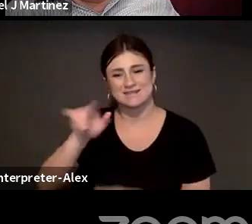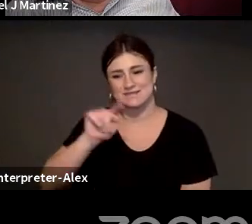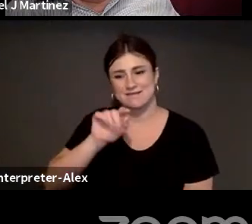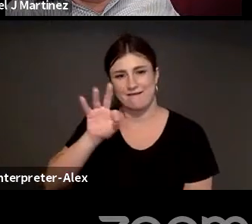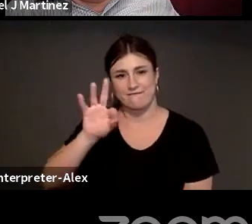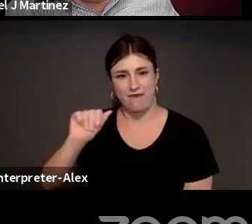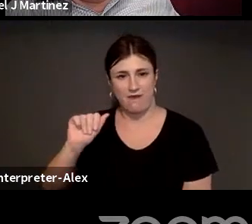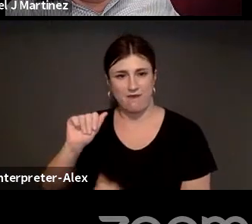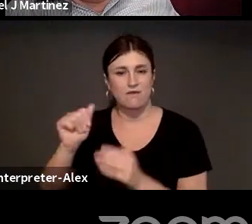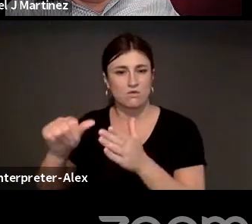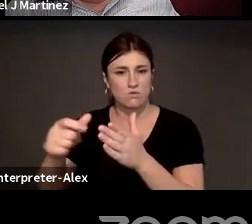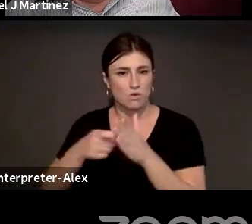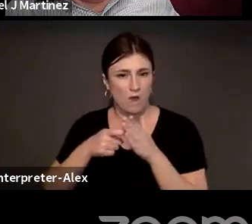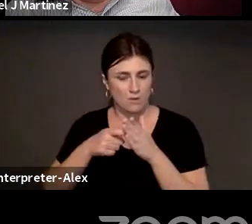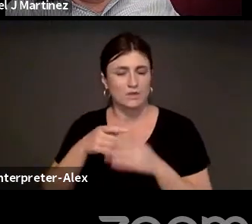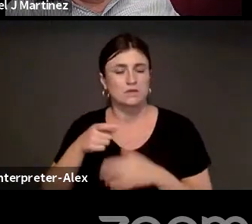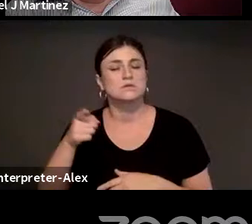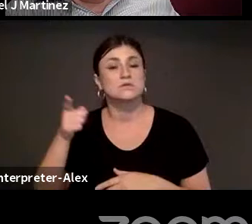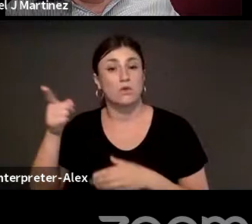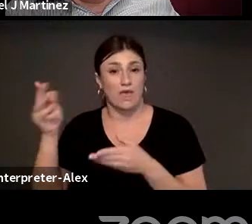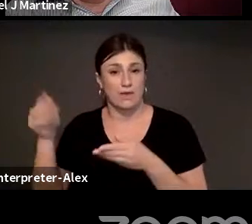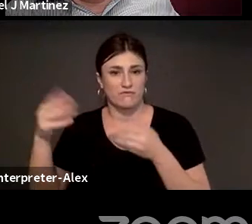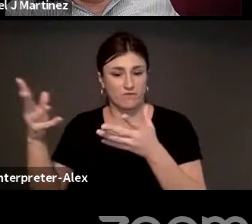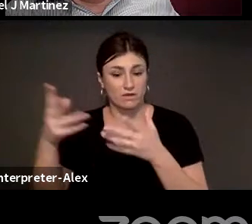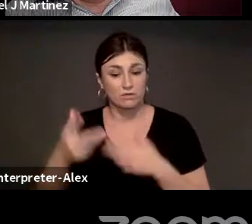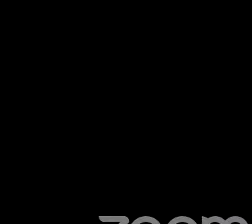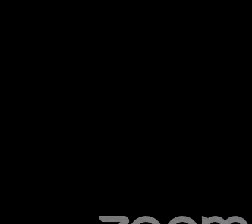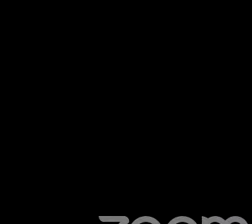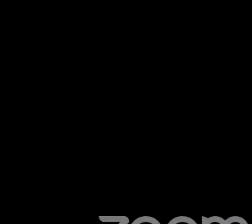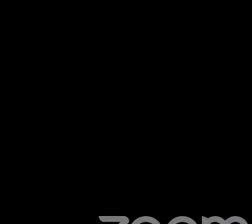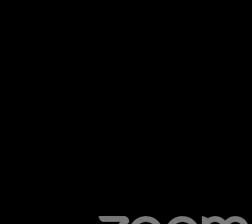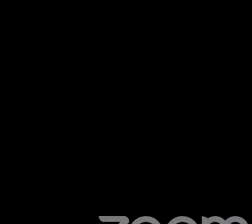they do is they give us three different sheets. They look at the total